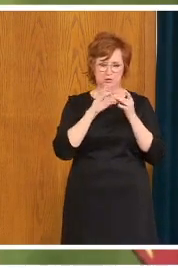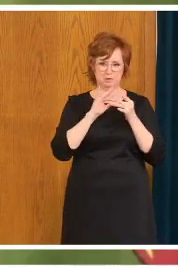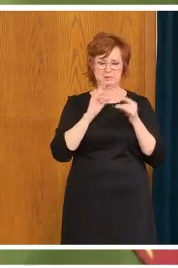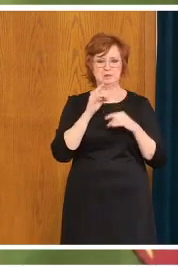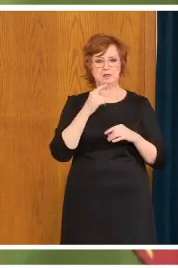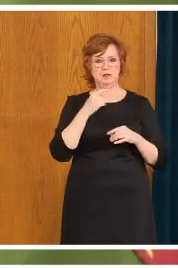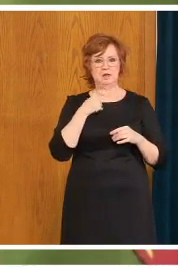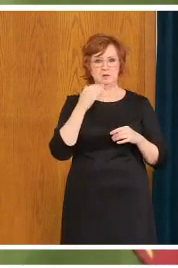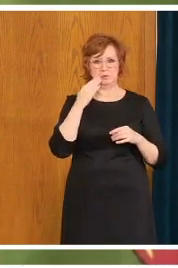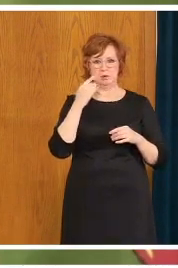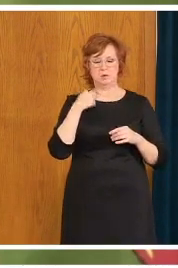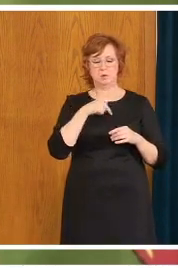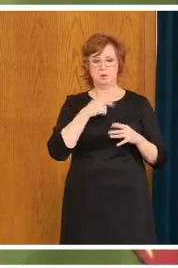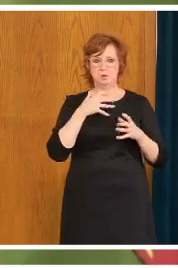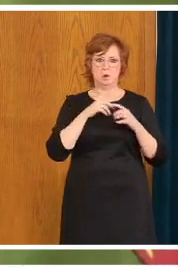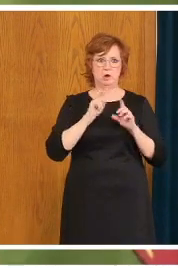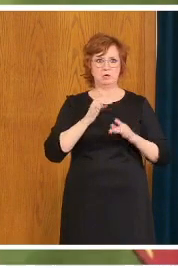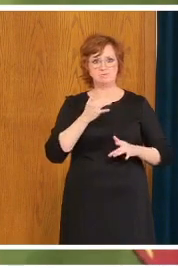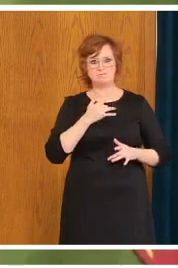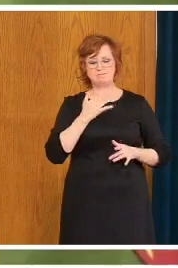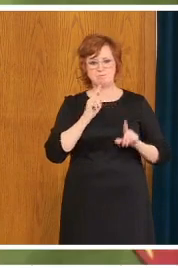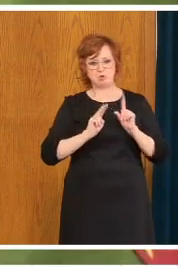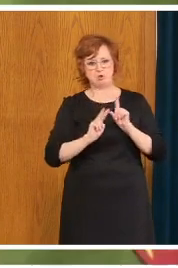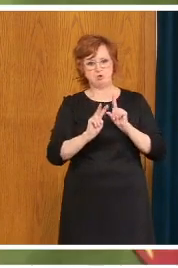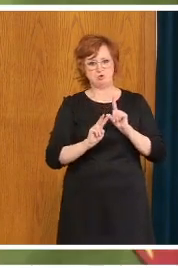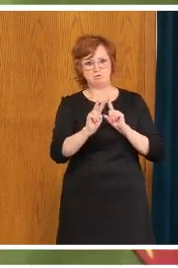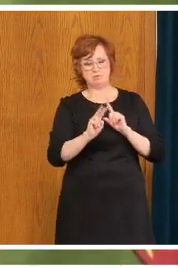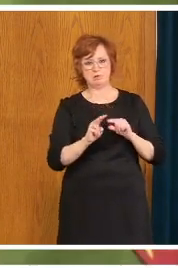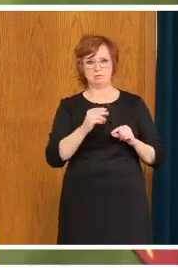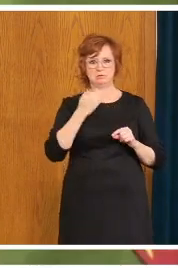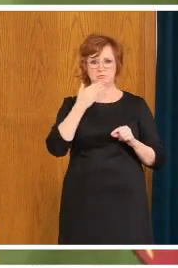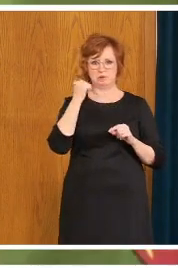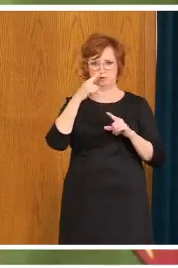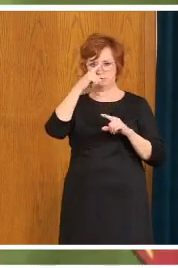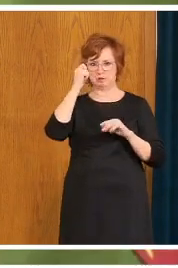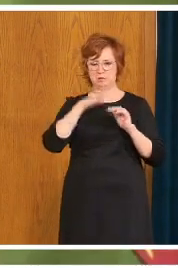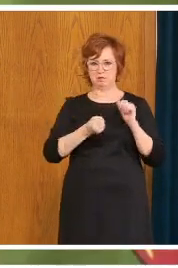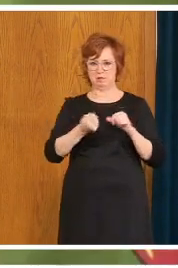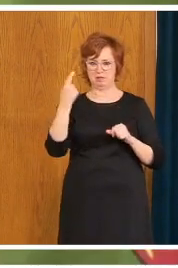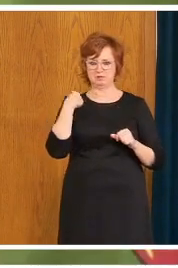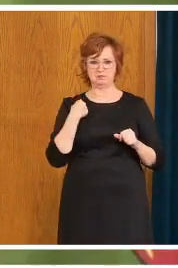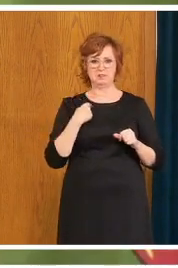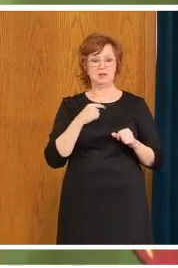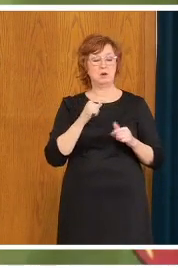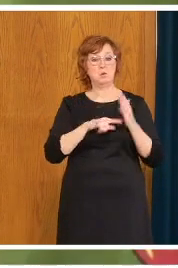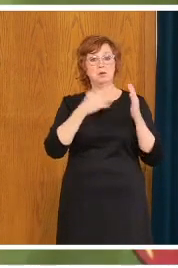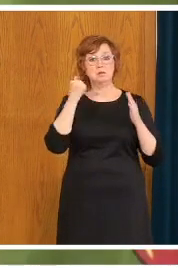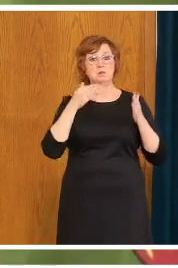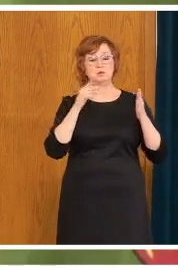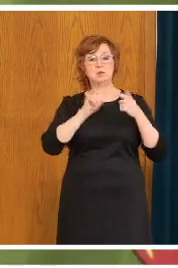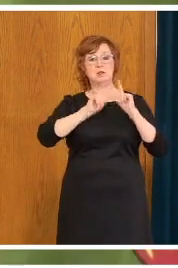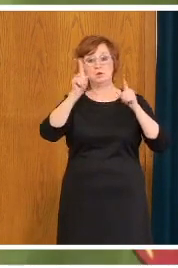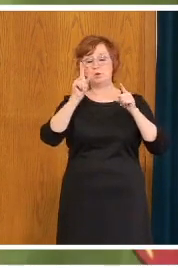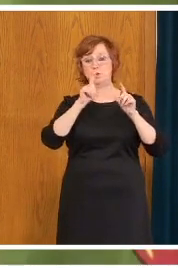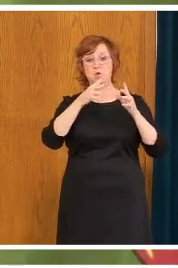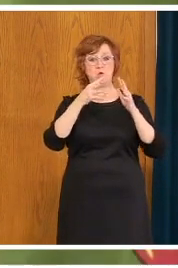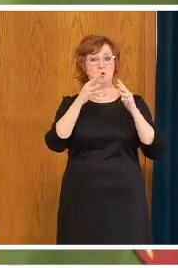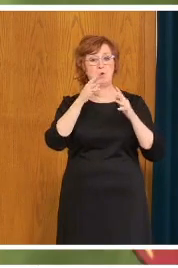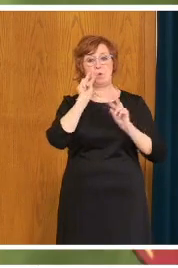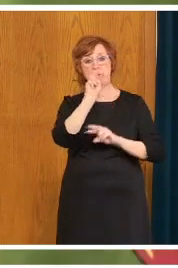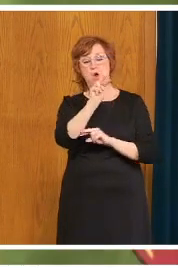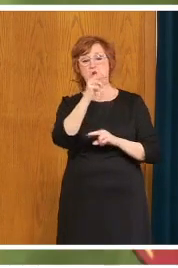to having a better summer than last summer, the best way that we can get the riders back on the field, the best way we can go to our events, whether they be